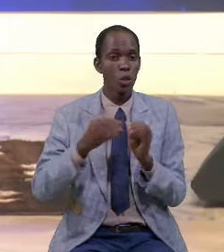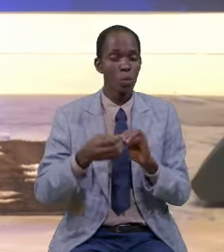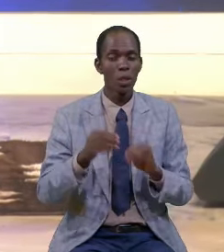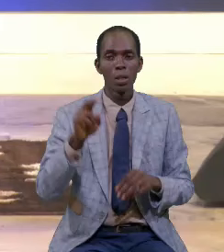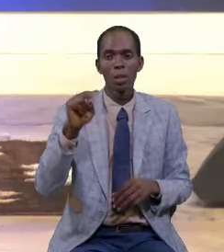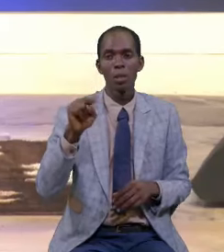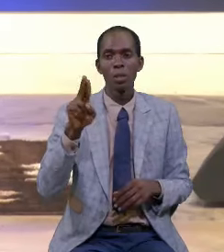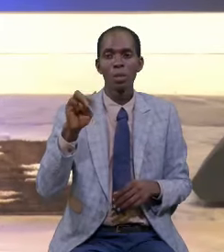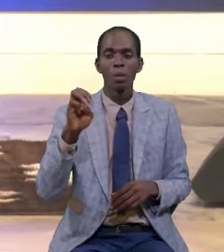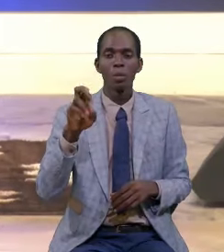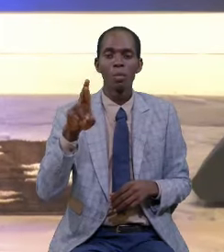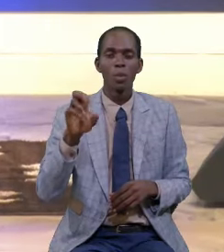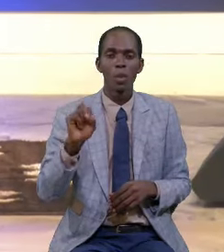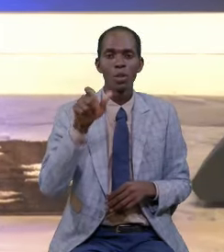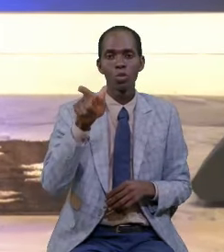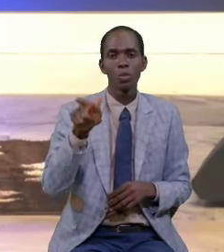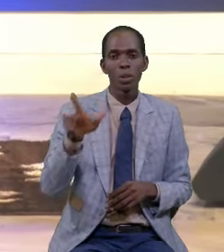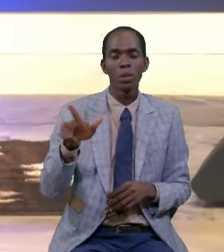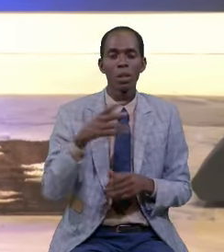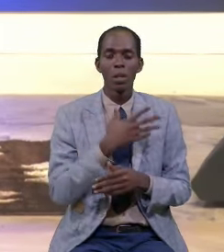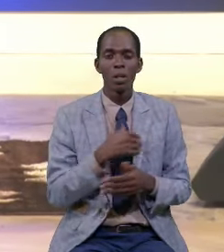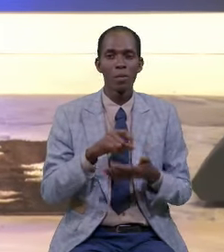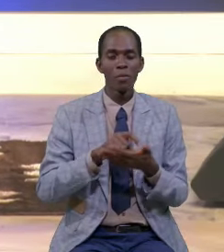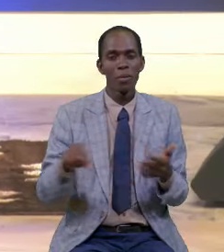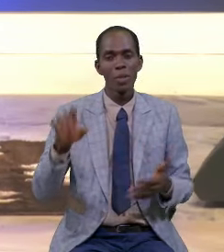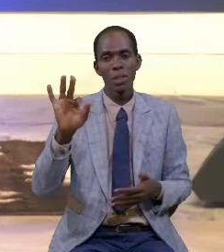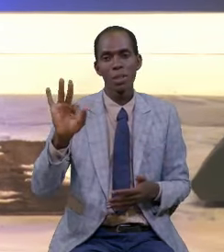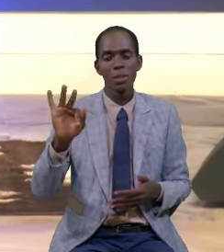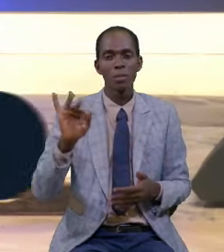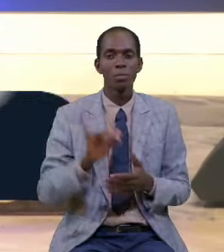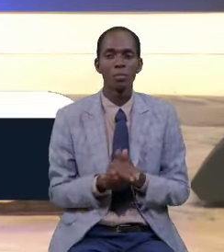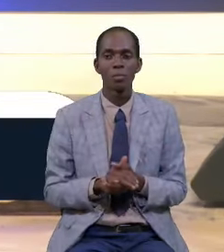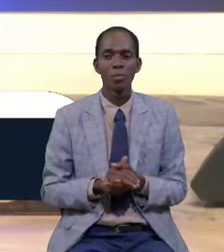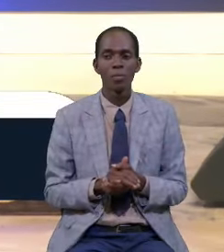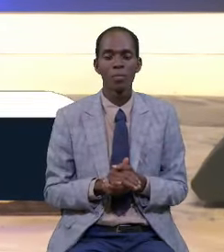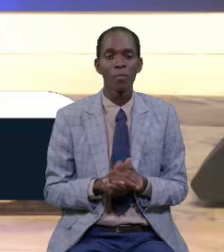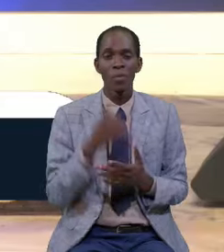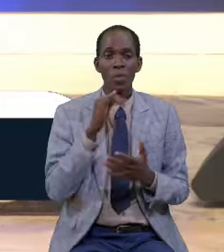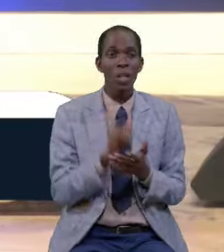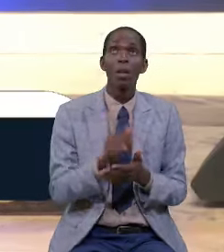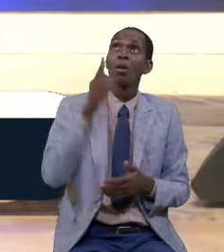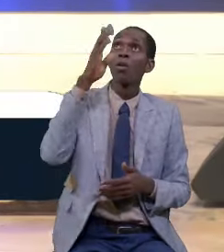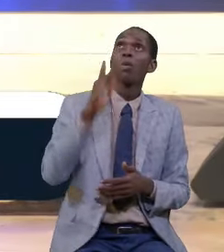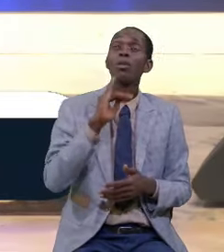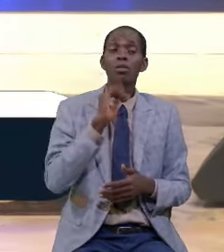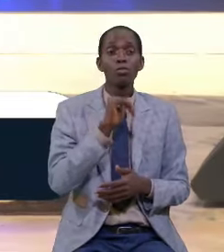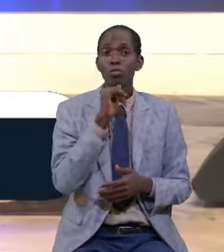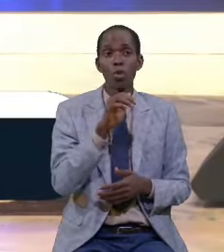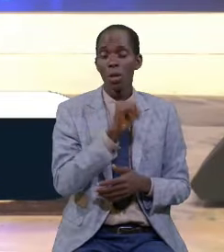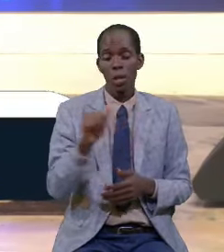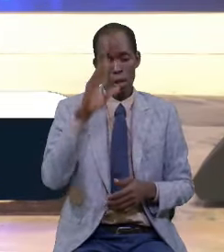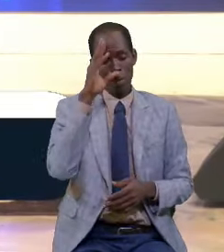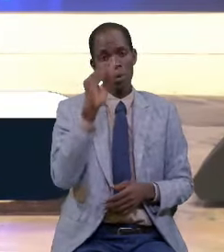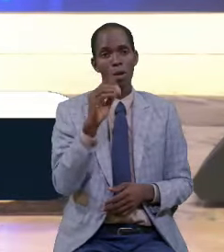chapter 23. And I'm reading from verse 19. It says, God is not a man. The God who told